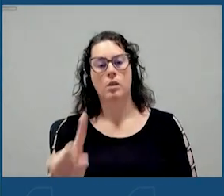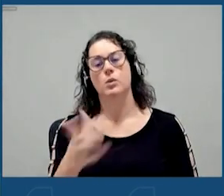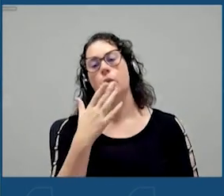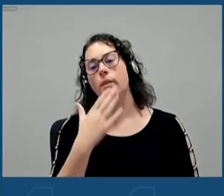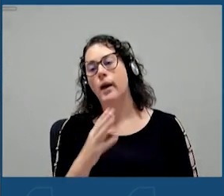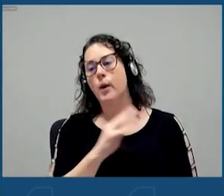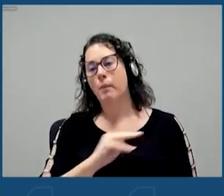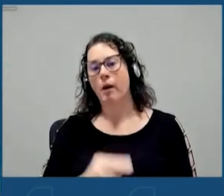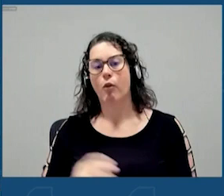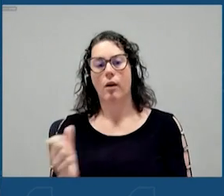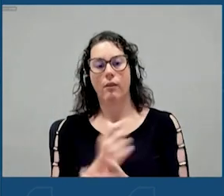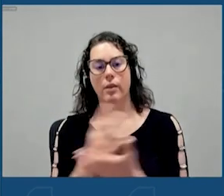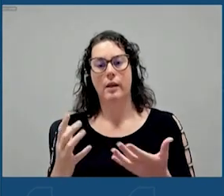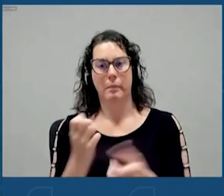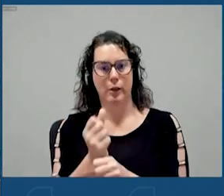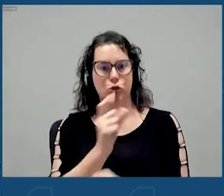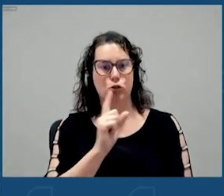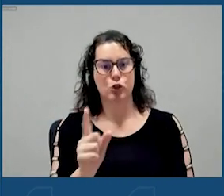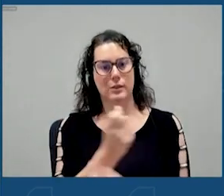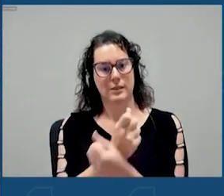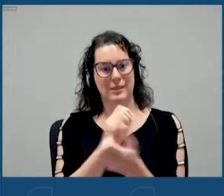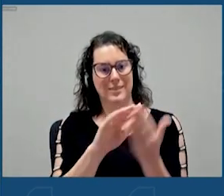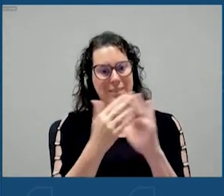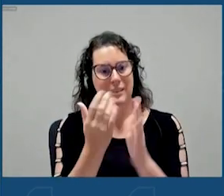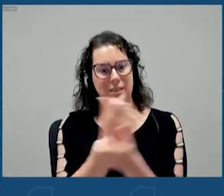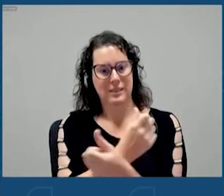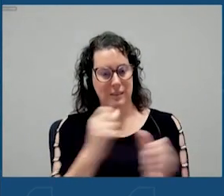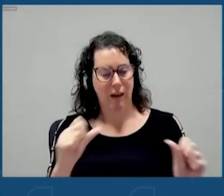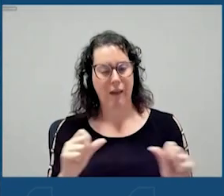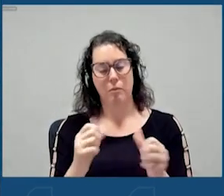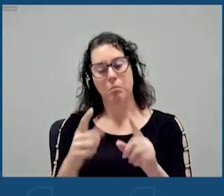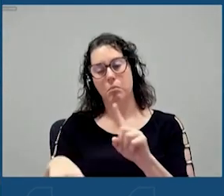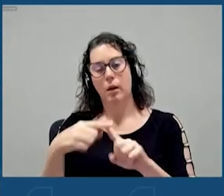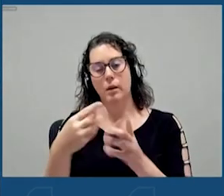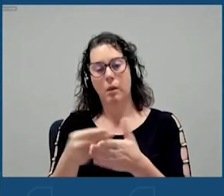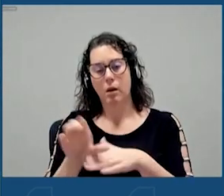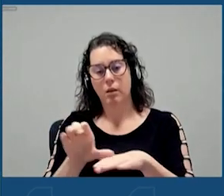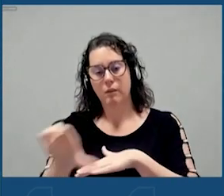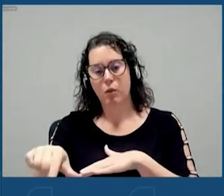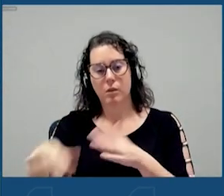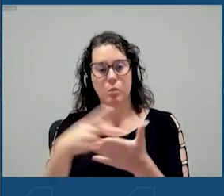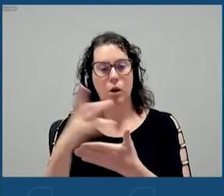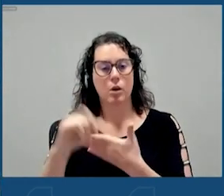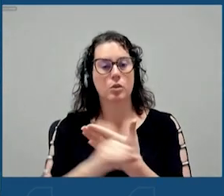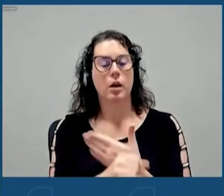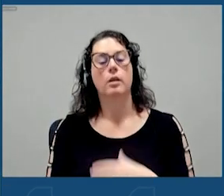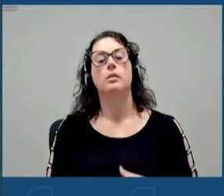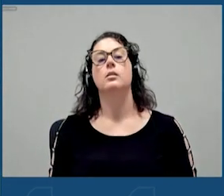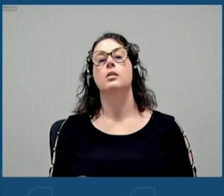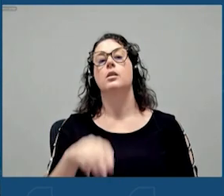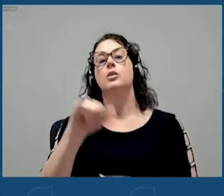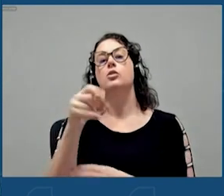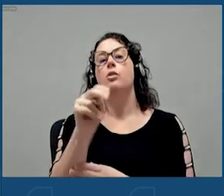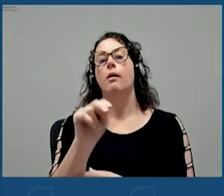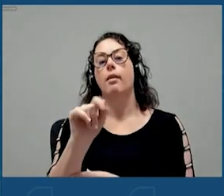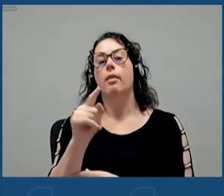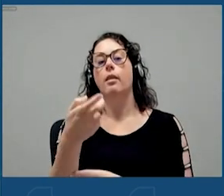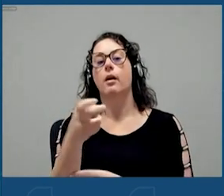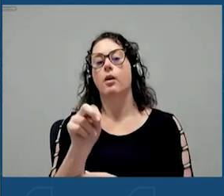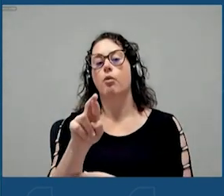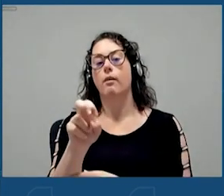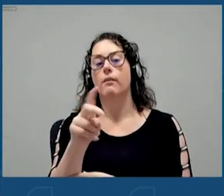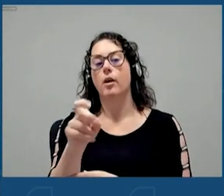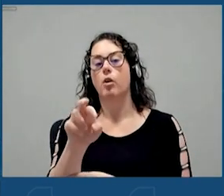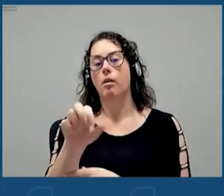you're doing to keep our city safe and investing in projects like this. Also, our Assembly Member Jonathan Rivera has joined us. Thank you for your leadership